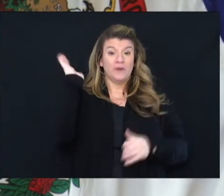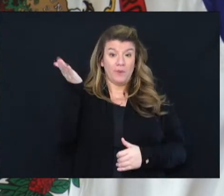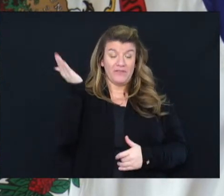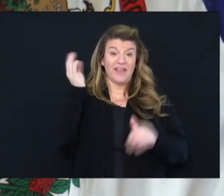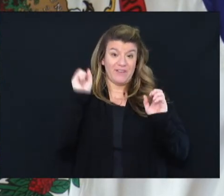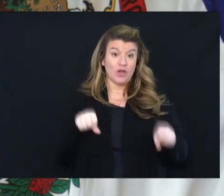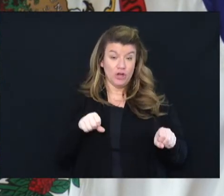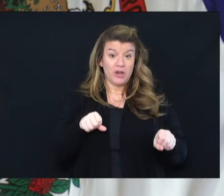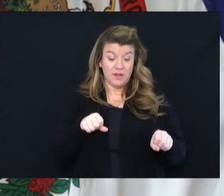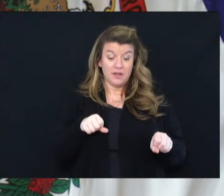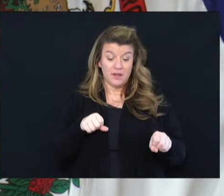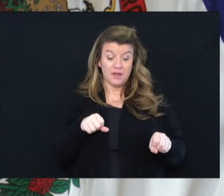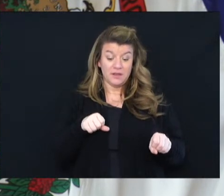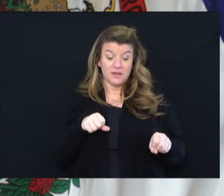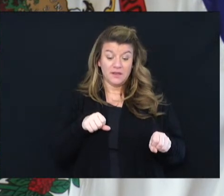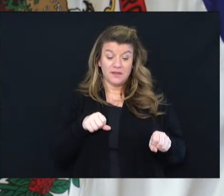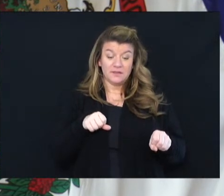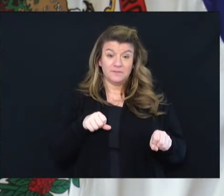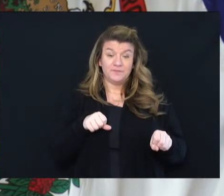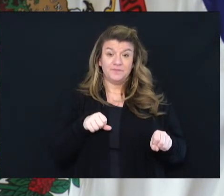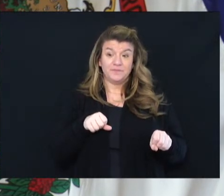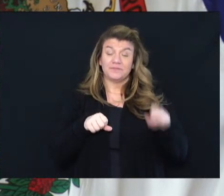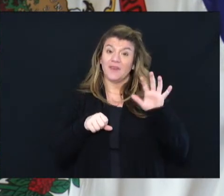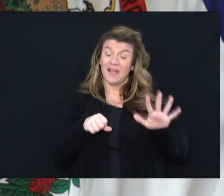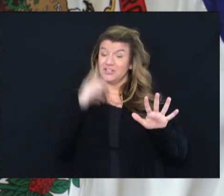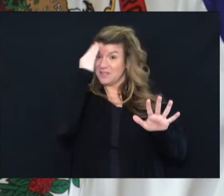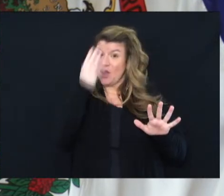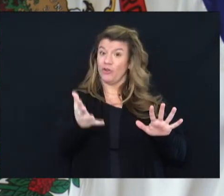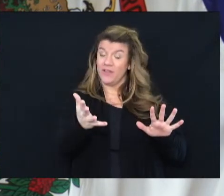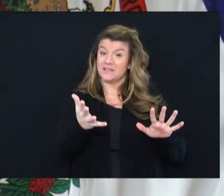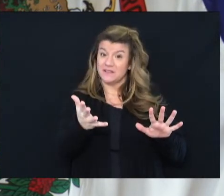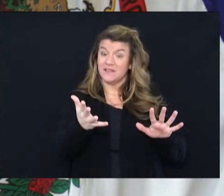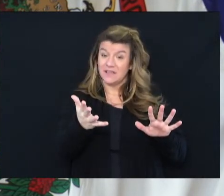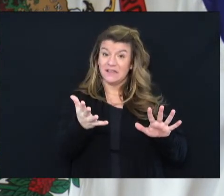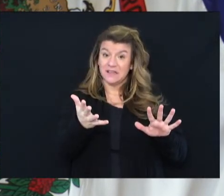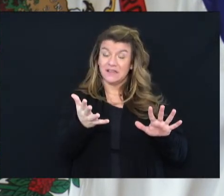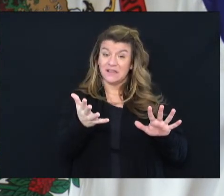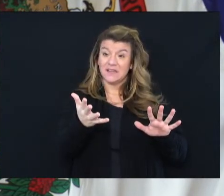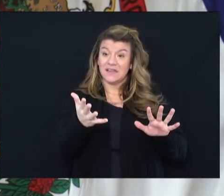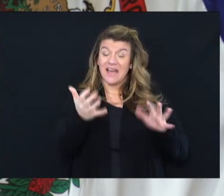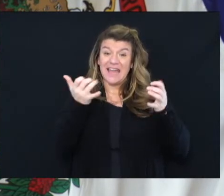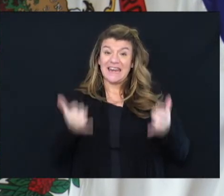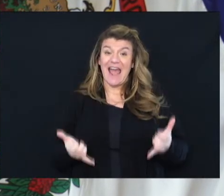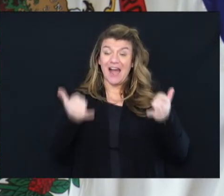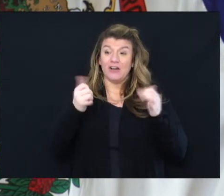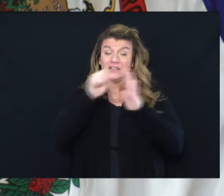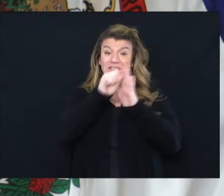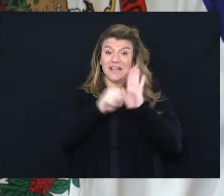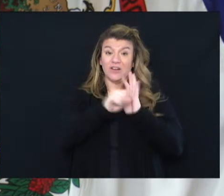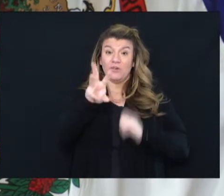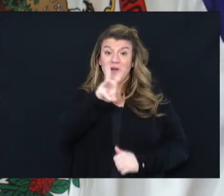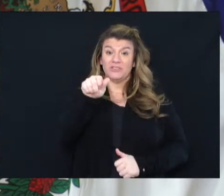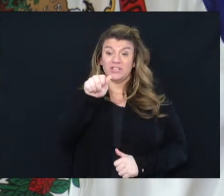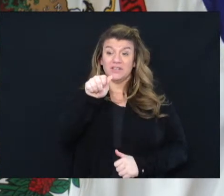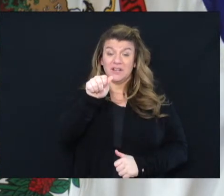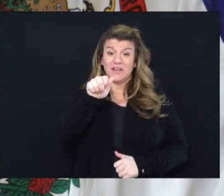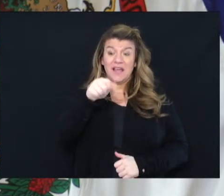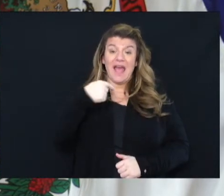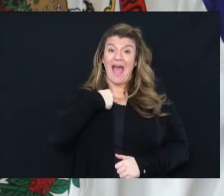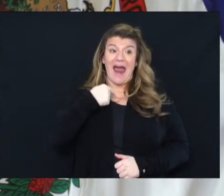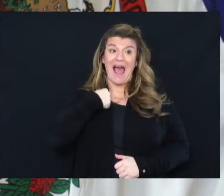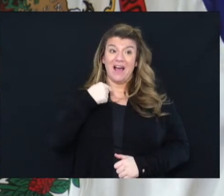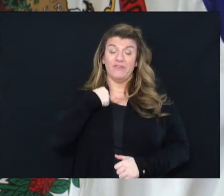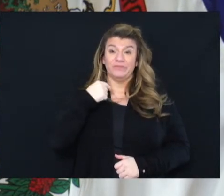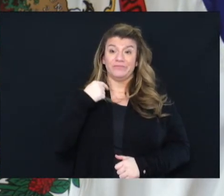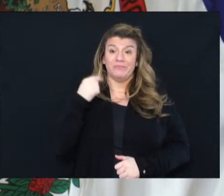could, and just tell you just this, that now in the state of West Virginia, and I've been out, a